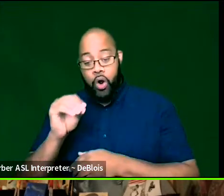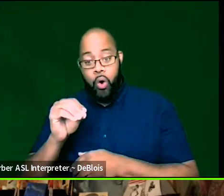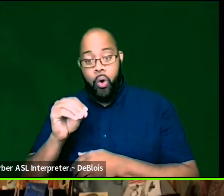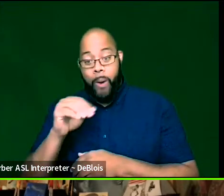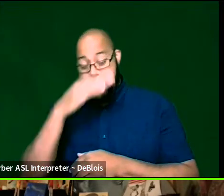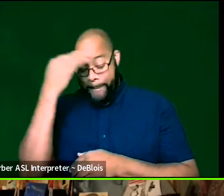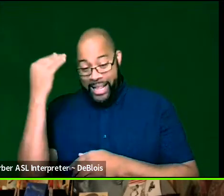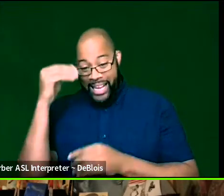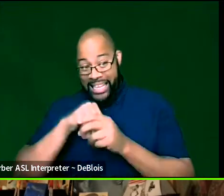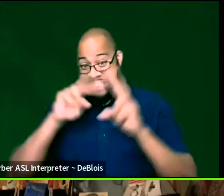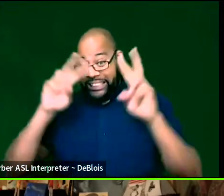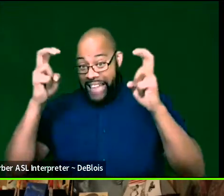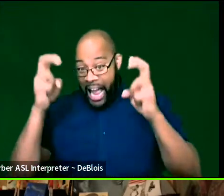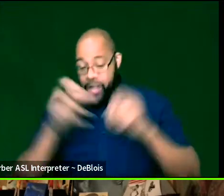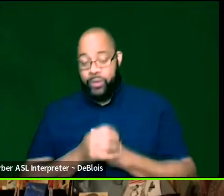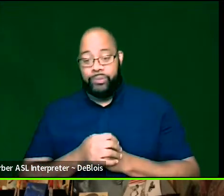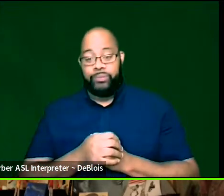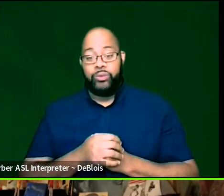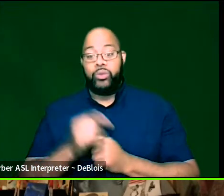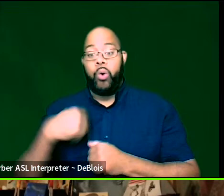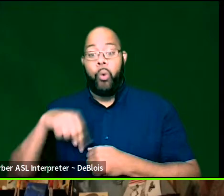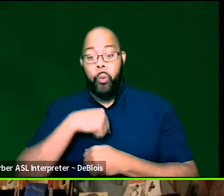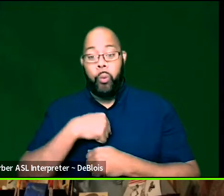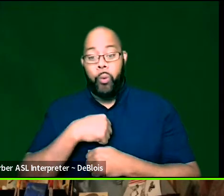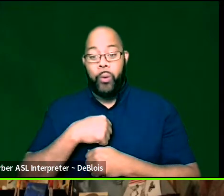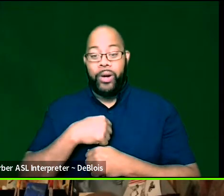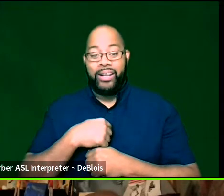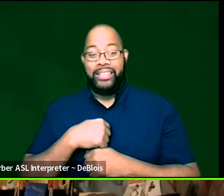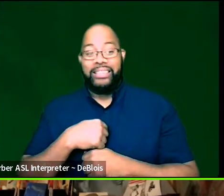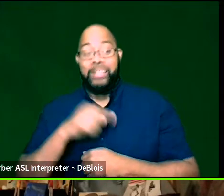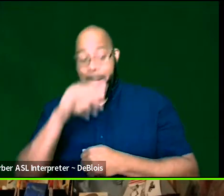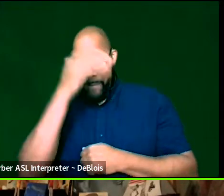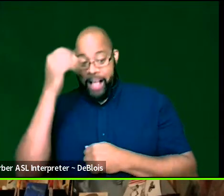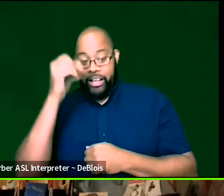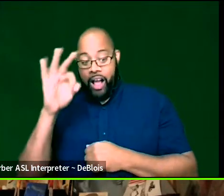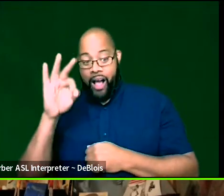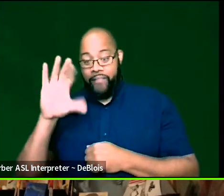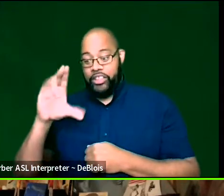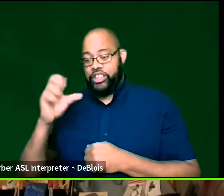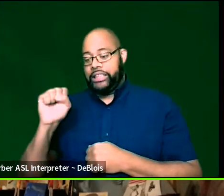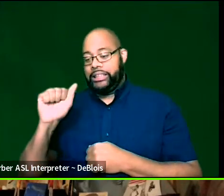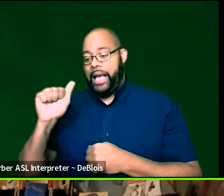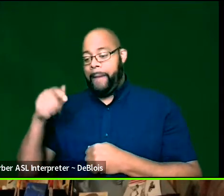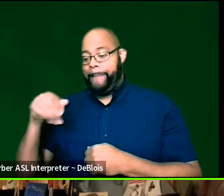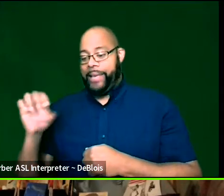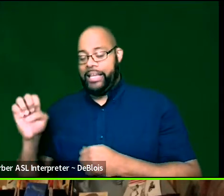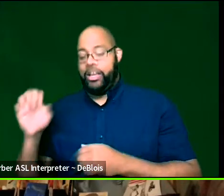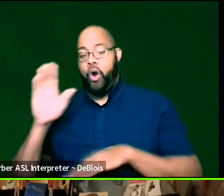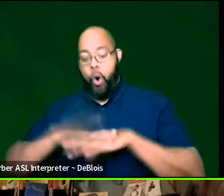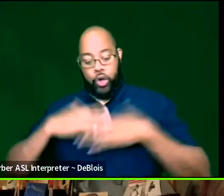Black in the title. So we aren't this, we are Blacks of the Chesapeake. It's on the